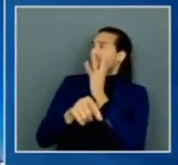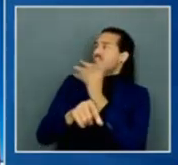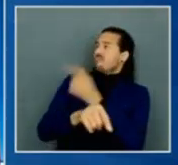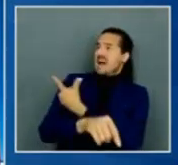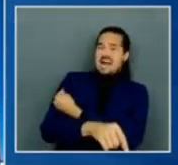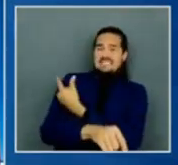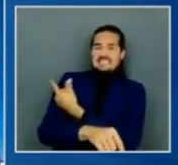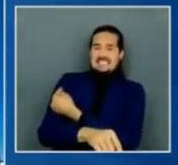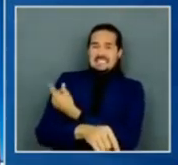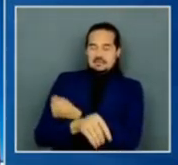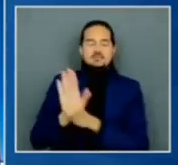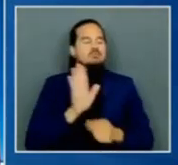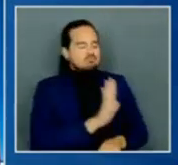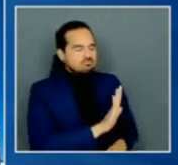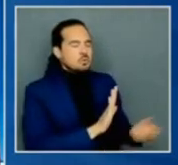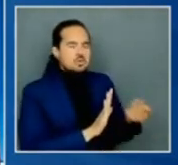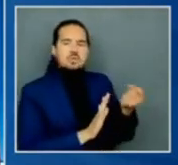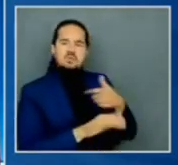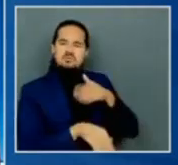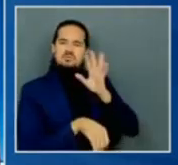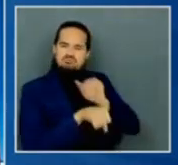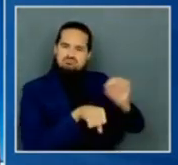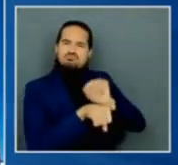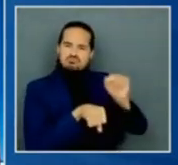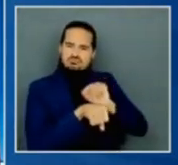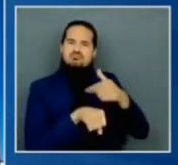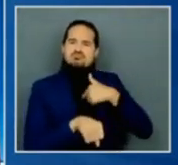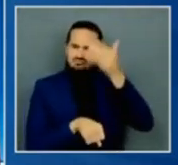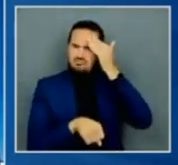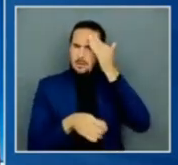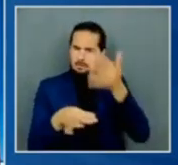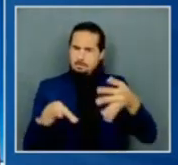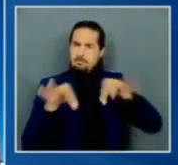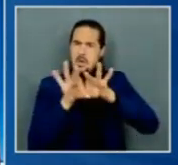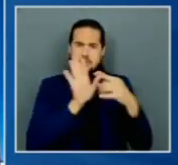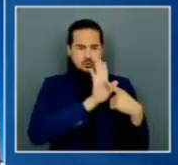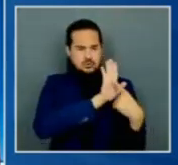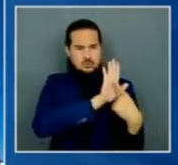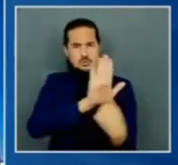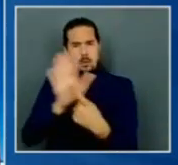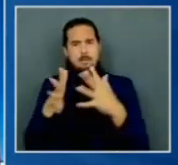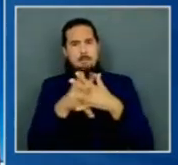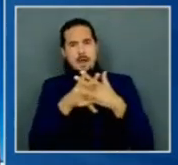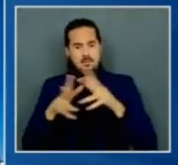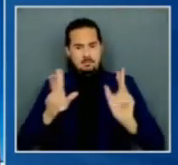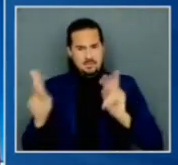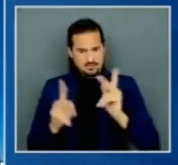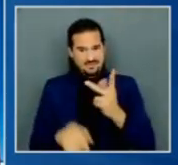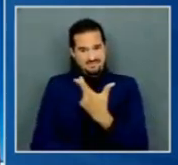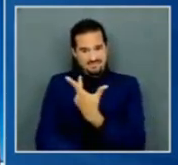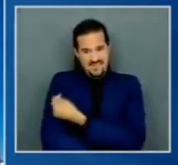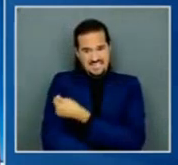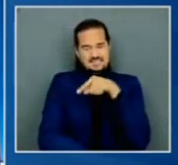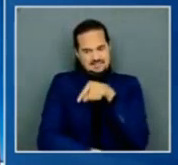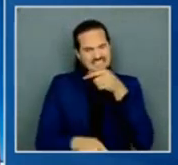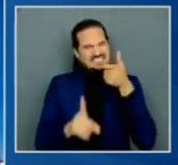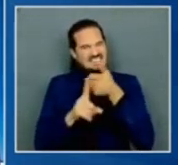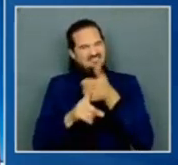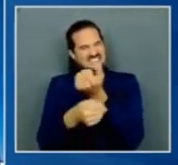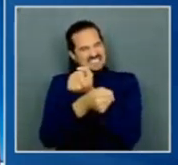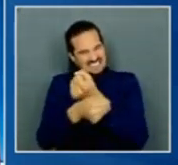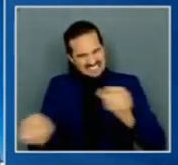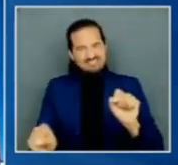we're working on that right now. I don't want to get ahead of the line, but I want to make sure that we demonstrate to the American people that it is safe to